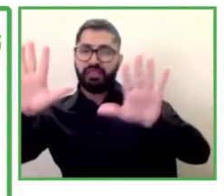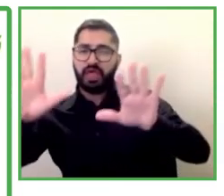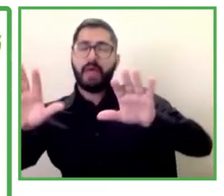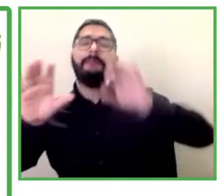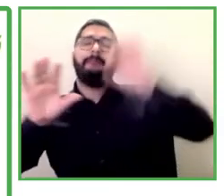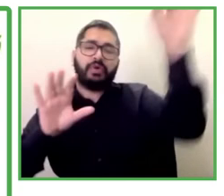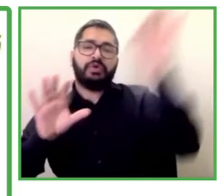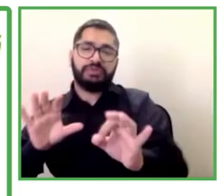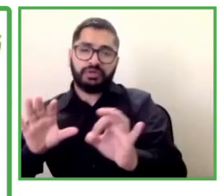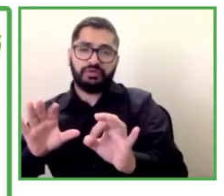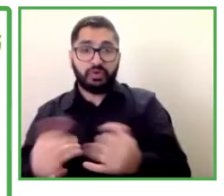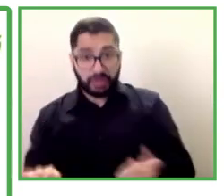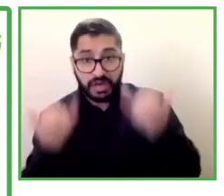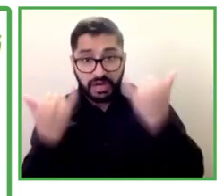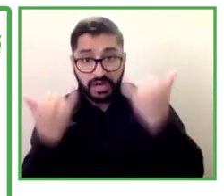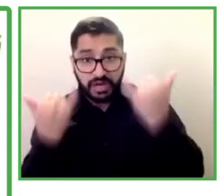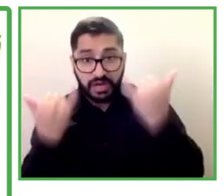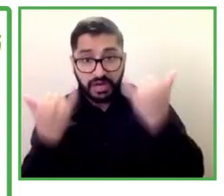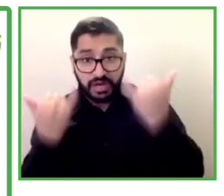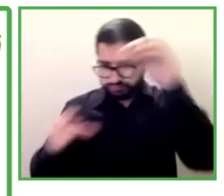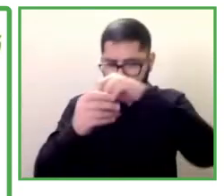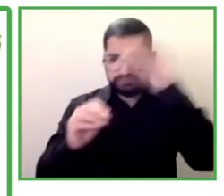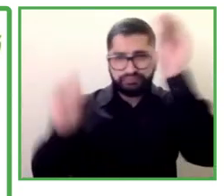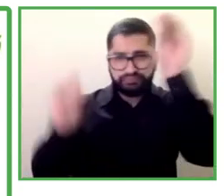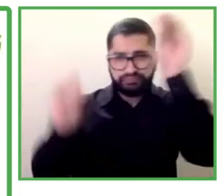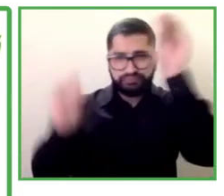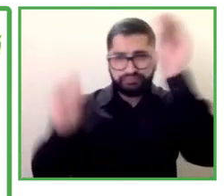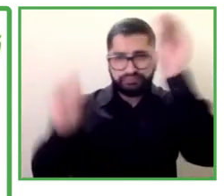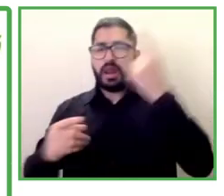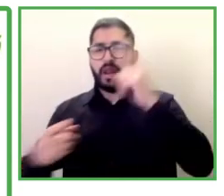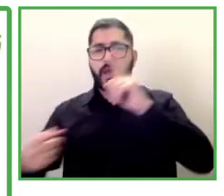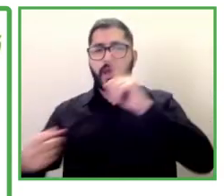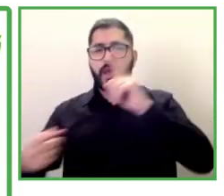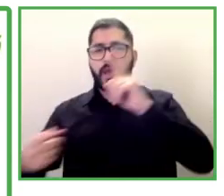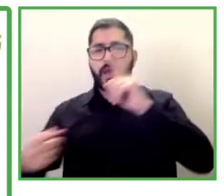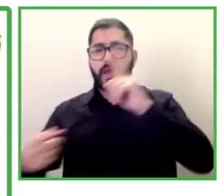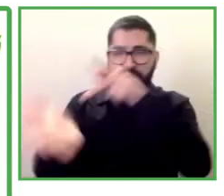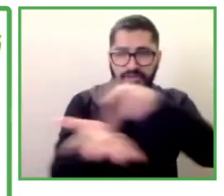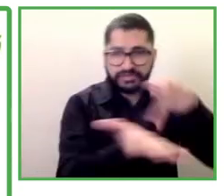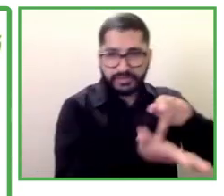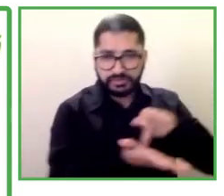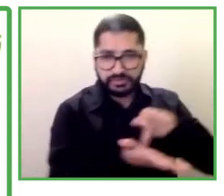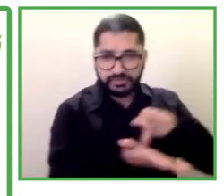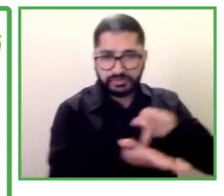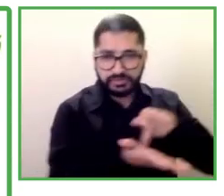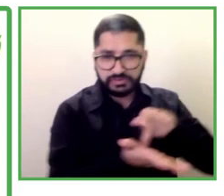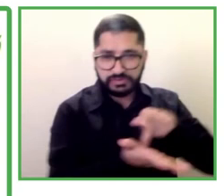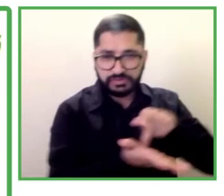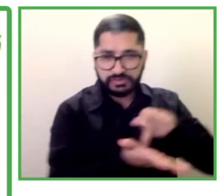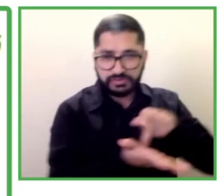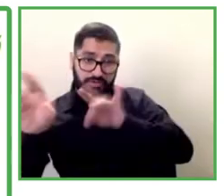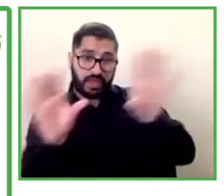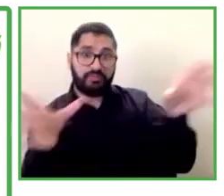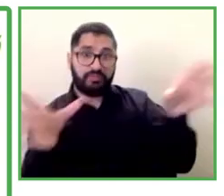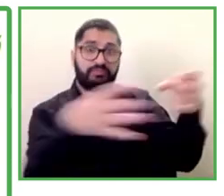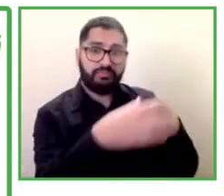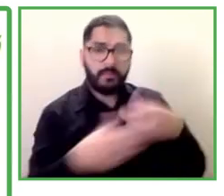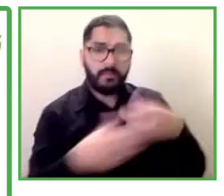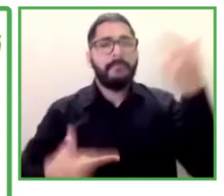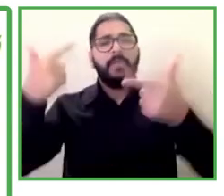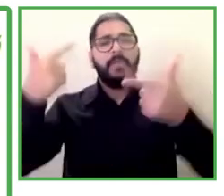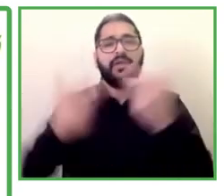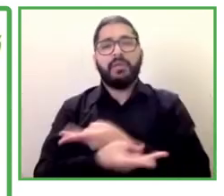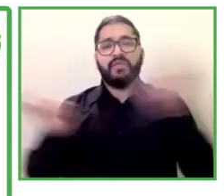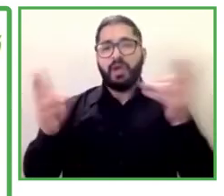direction, we participated in the plan for boosting a social responsibly